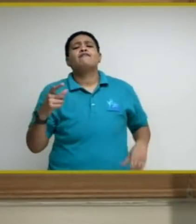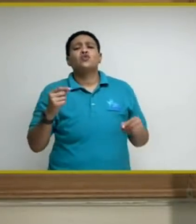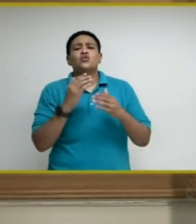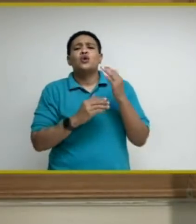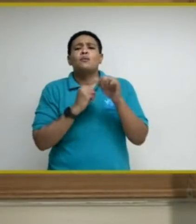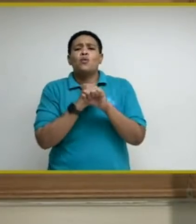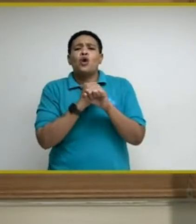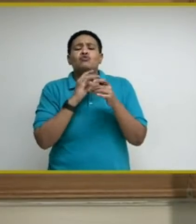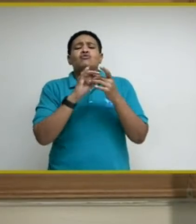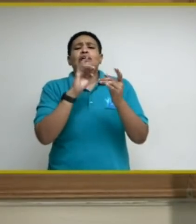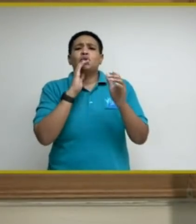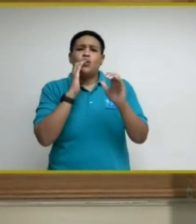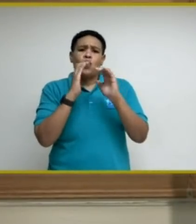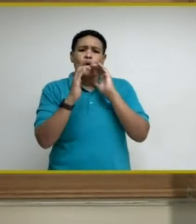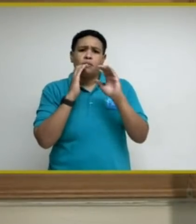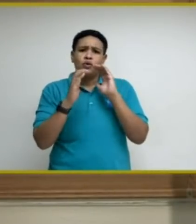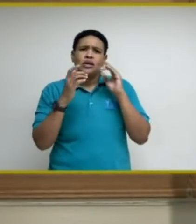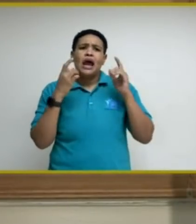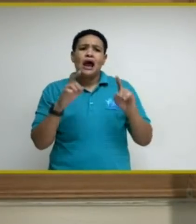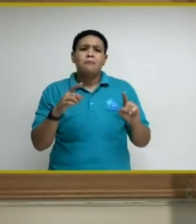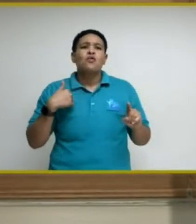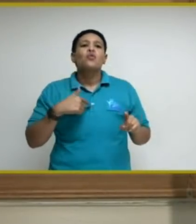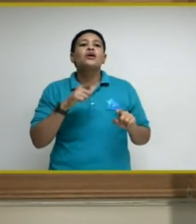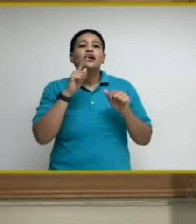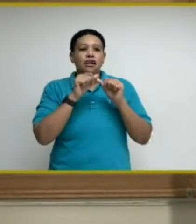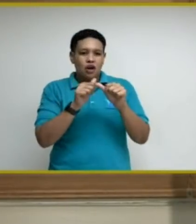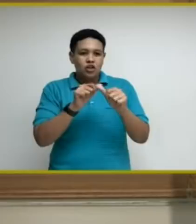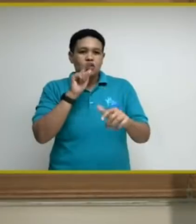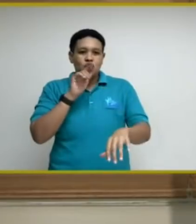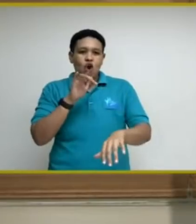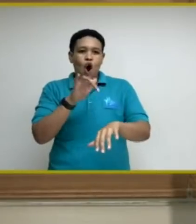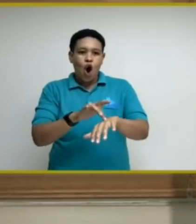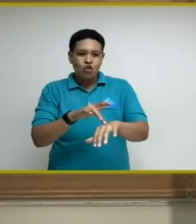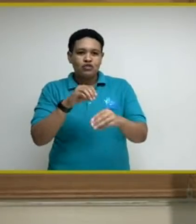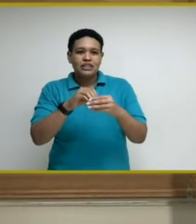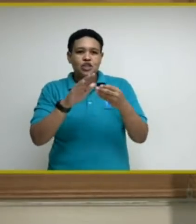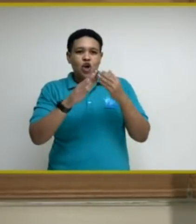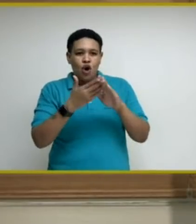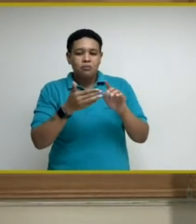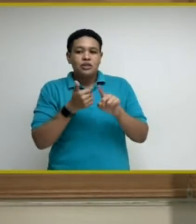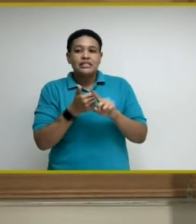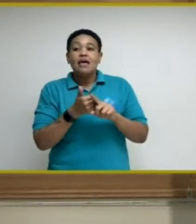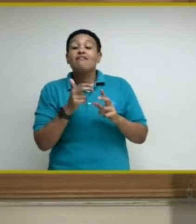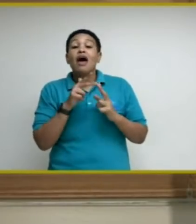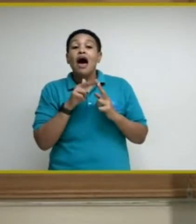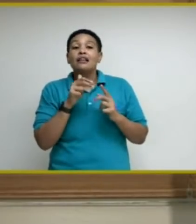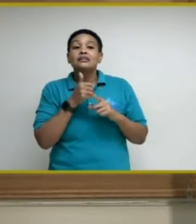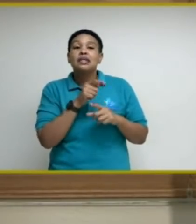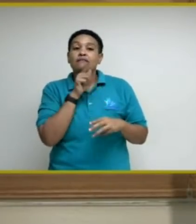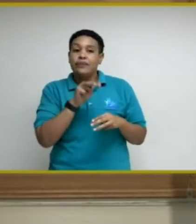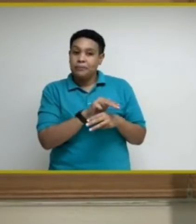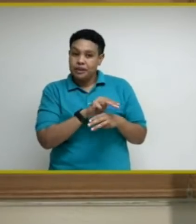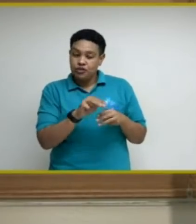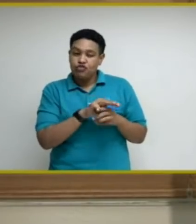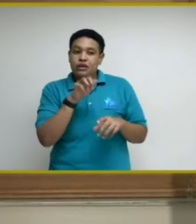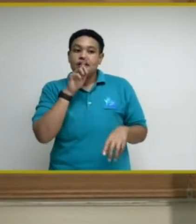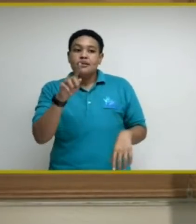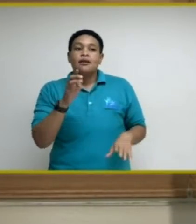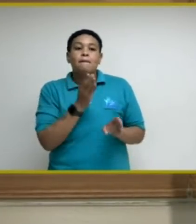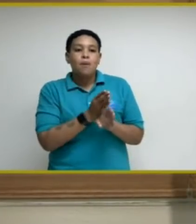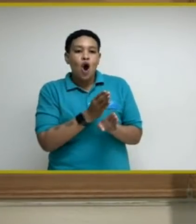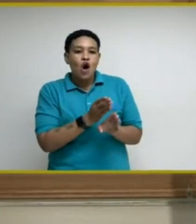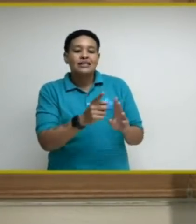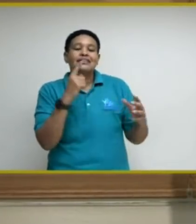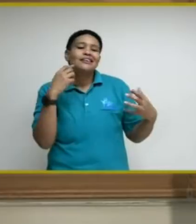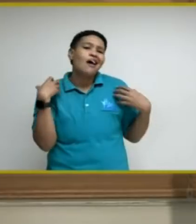terms of the communication as we continue the outreach into communities, either the ministry, the mobile buses, the